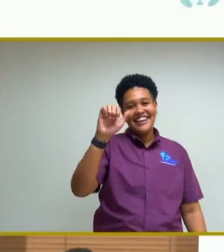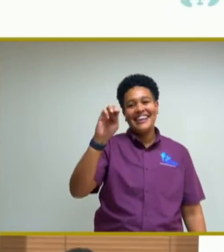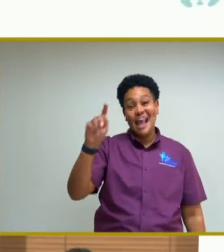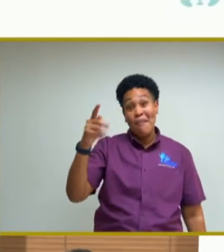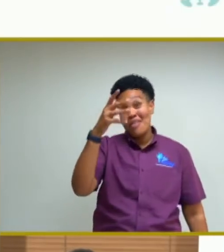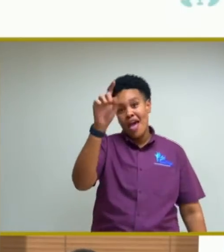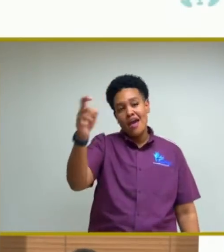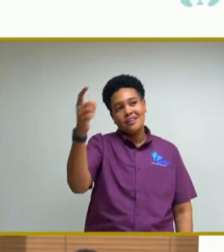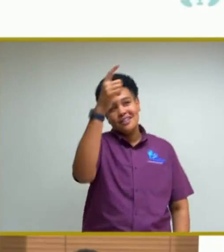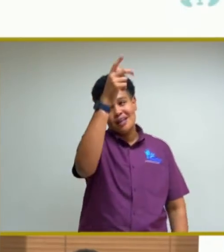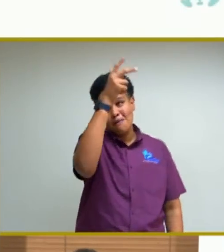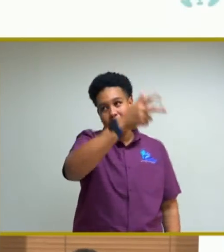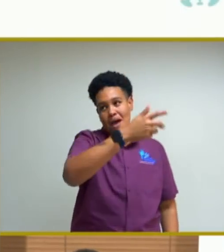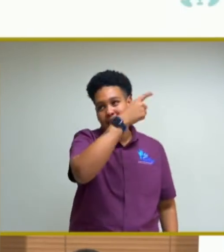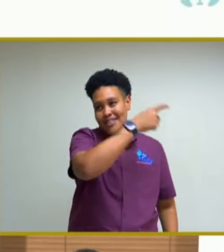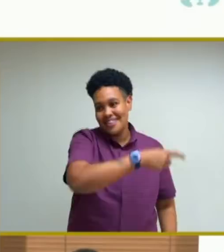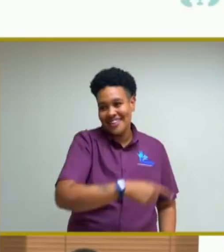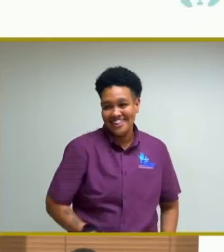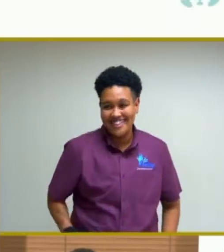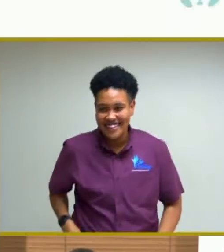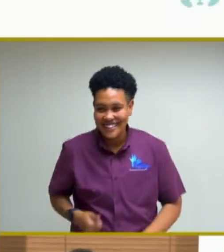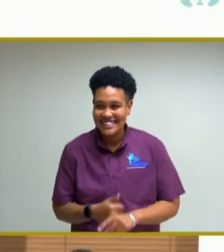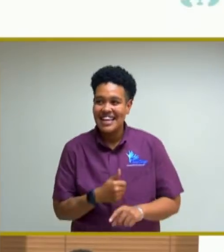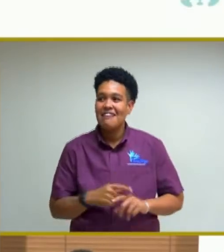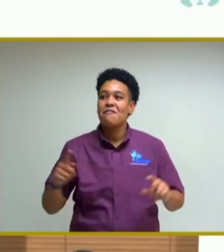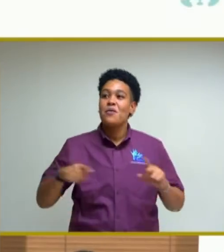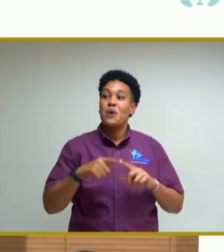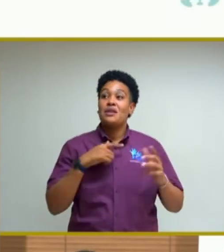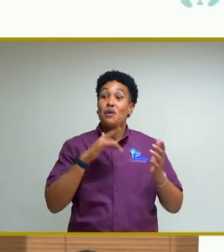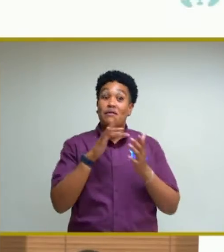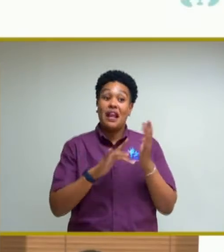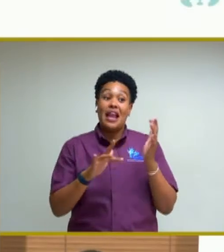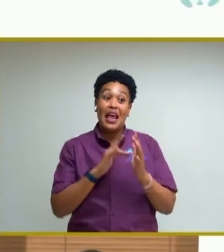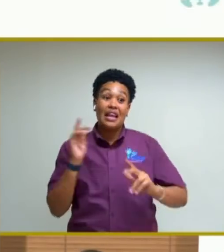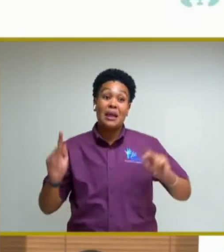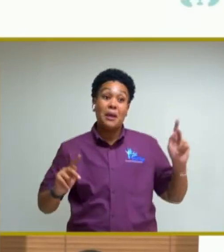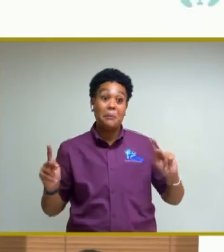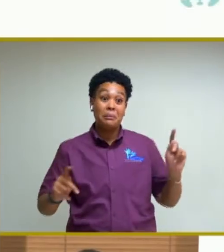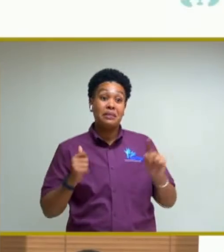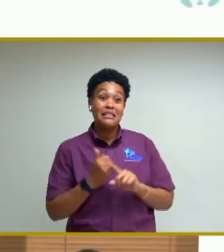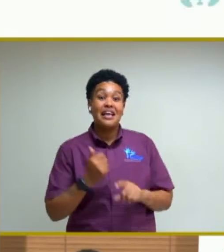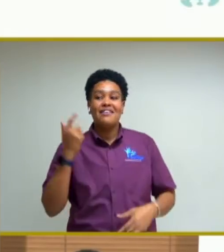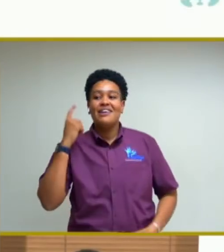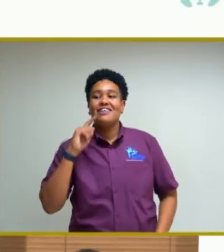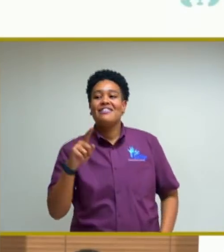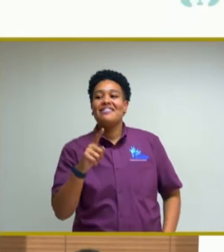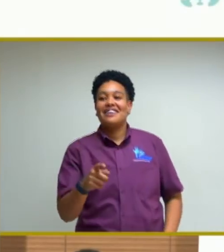you'll be asked to park at mass camp. Once we have cleared the persons